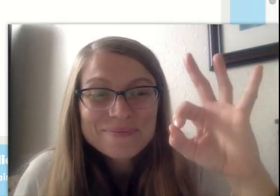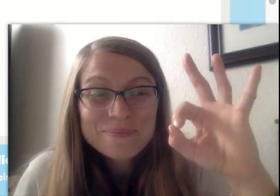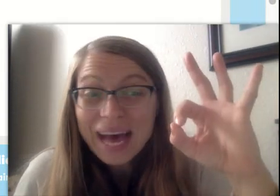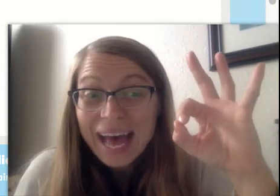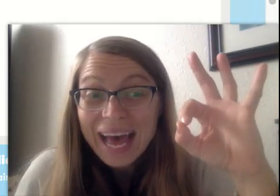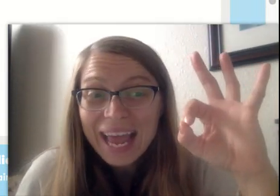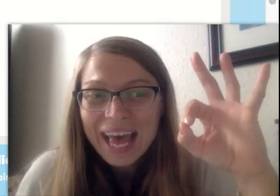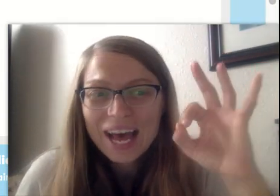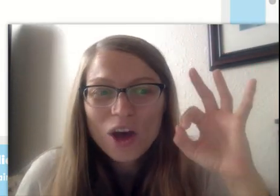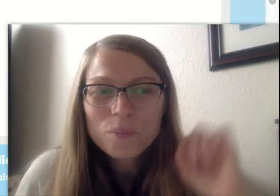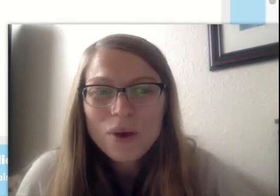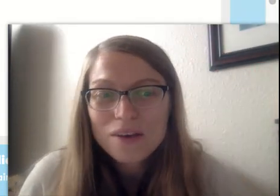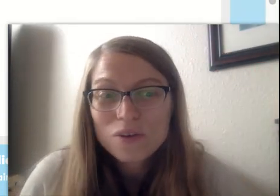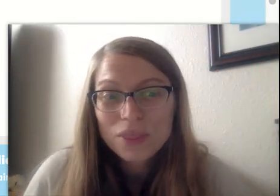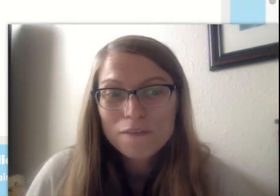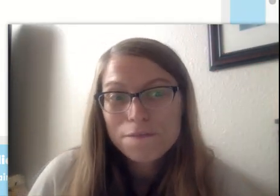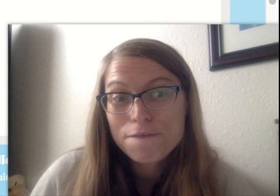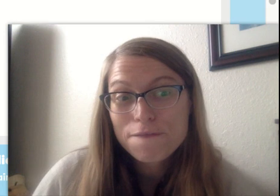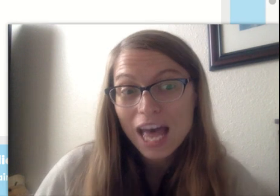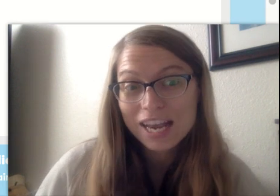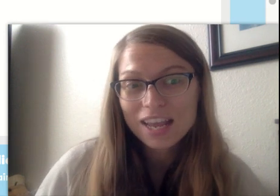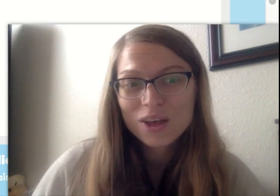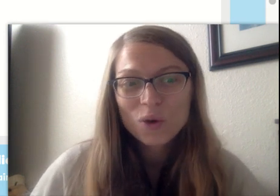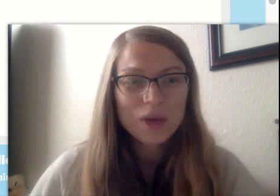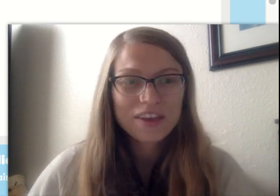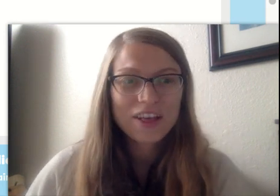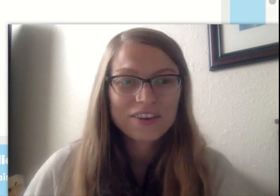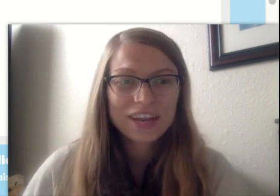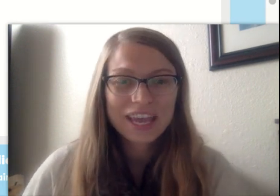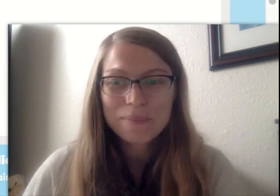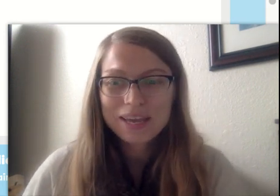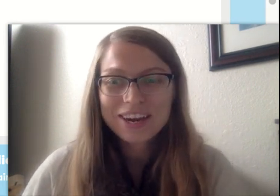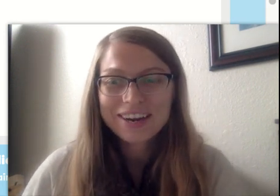Bye. I hope you have fun with coloring in that picture.